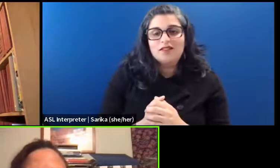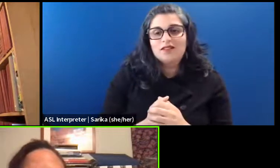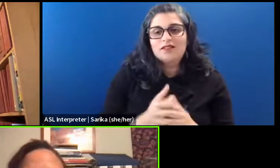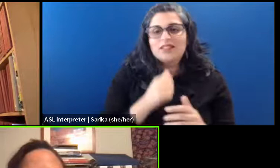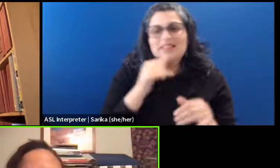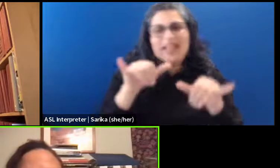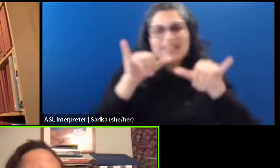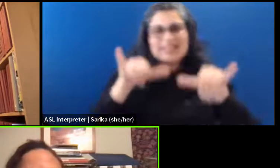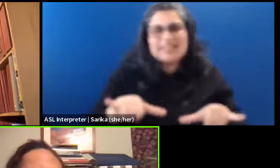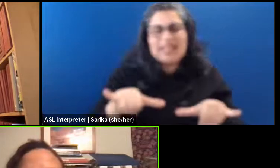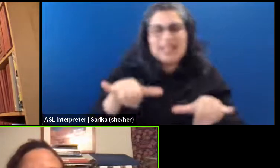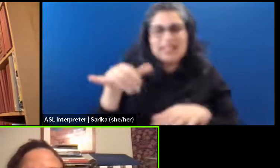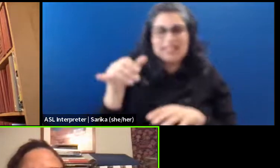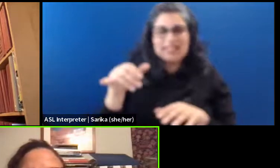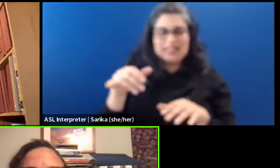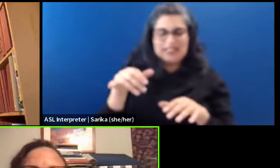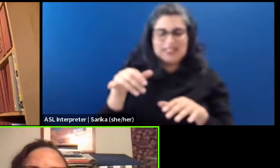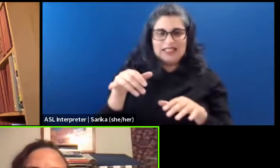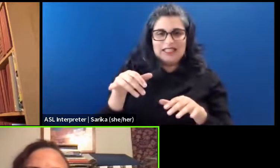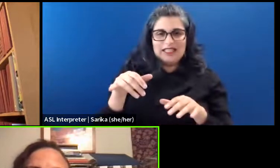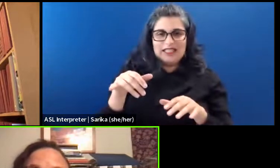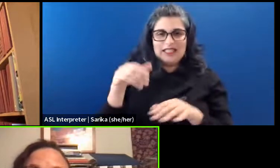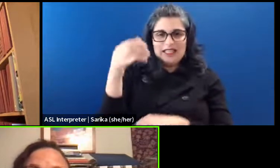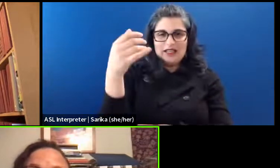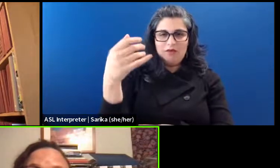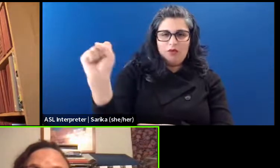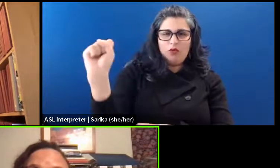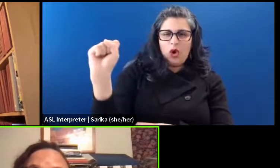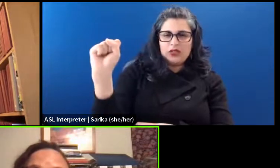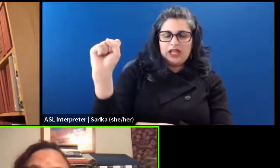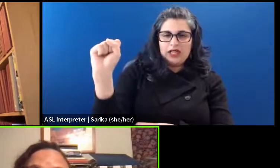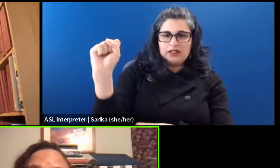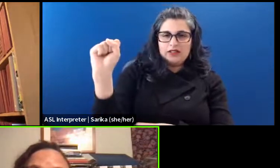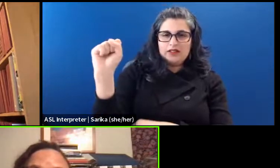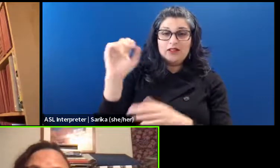of protest, right? Because that's one of the